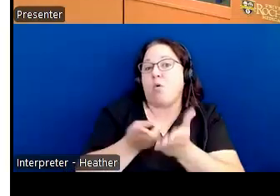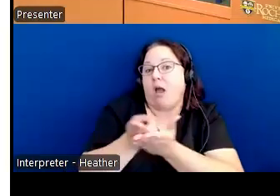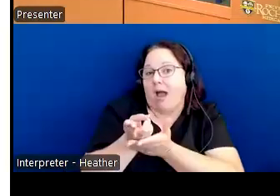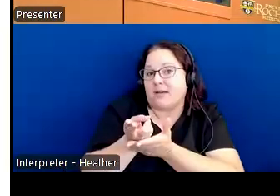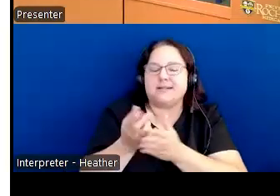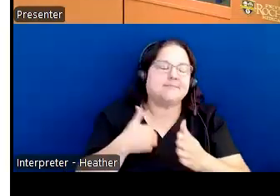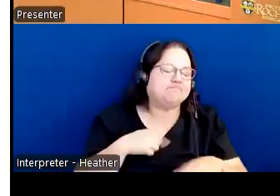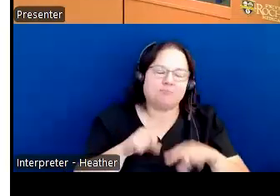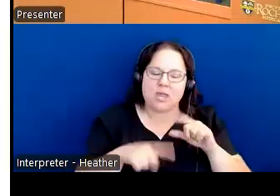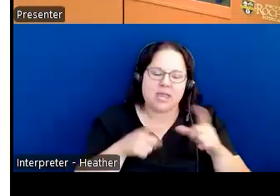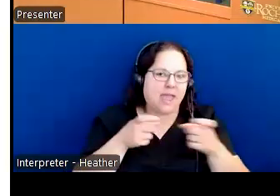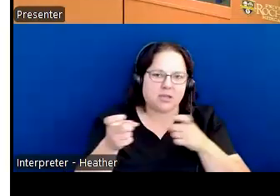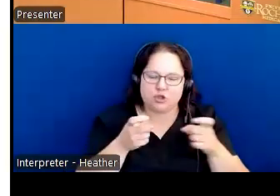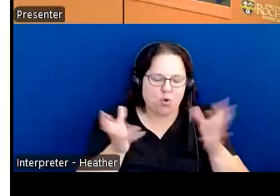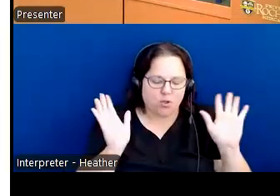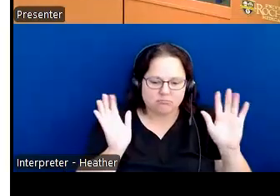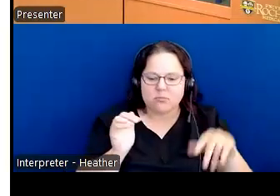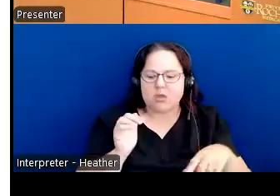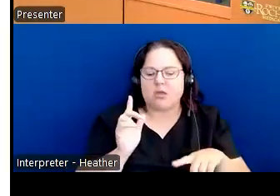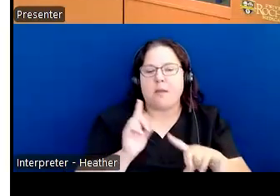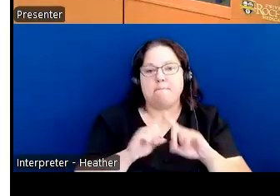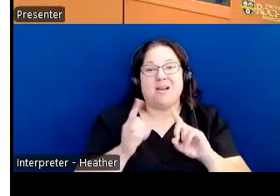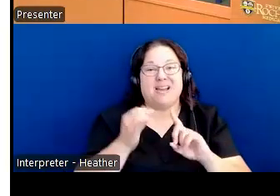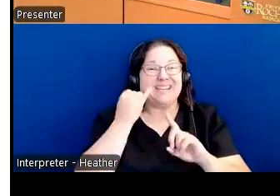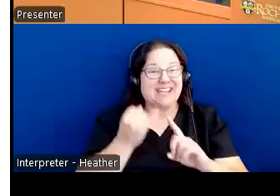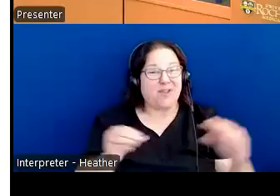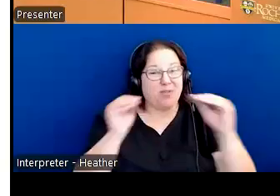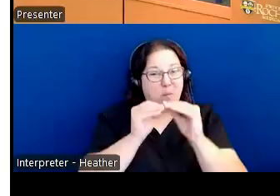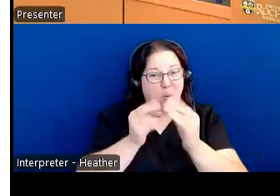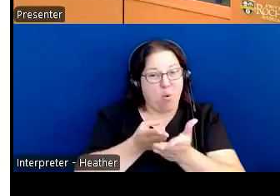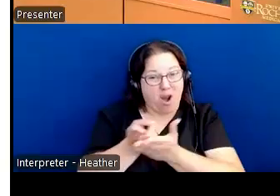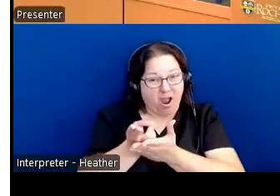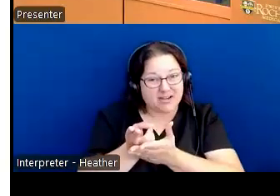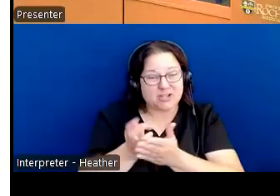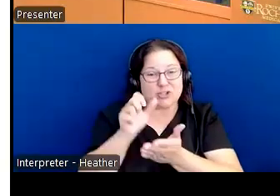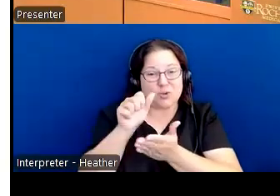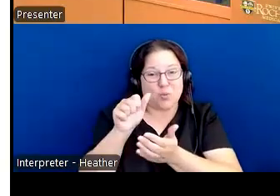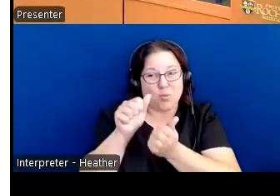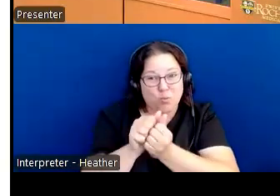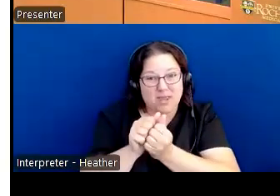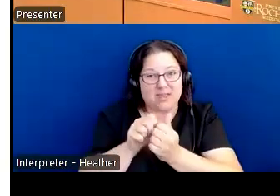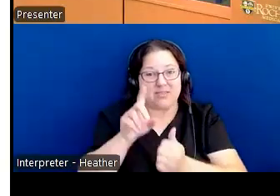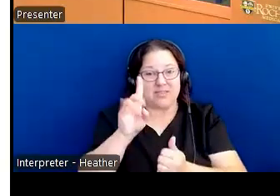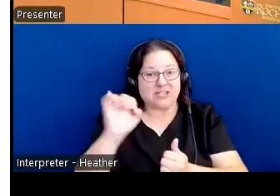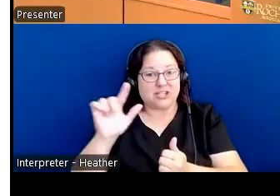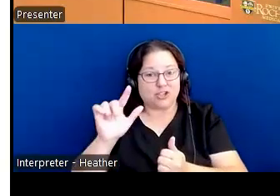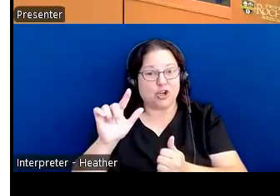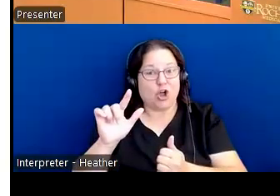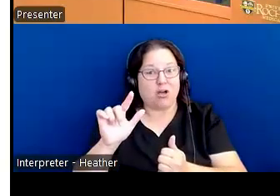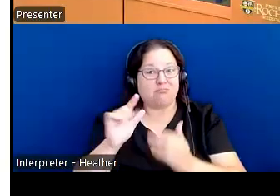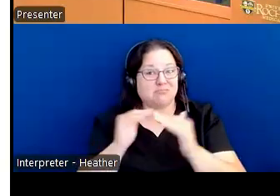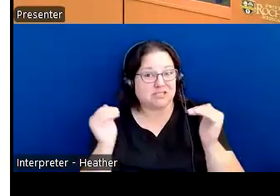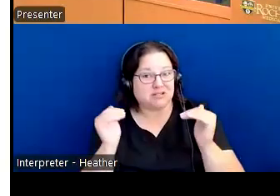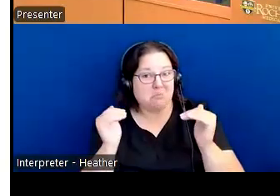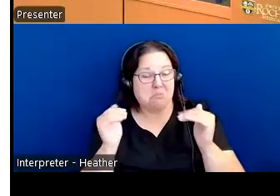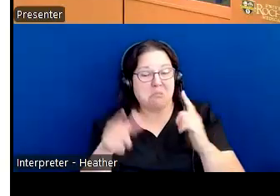can't control it completely, but if they are more honest with the platform, that we